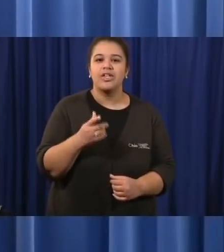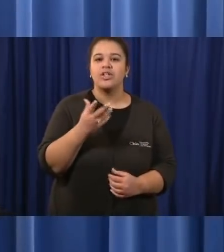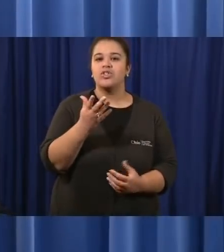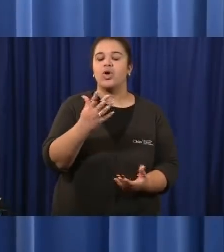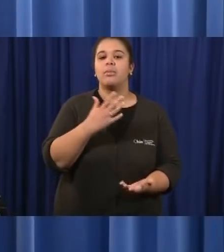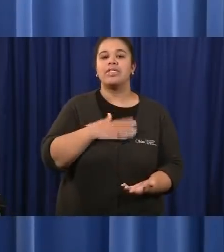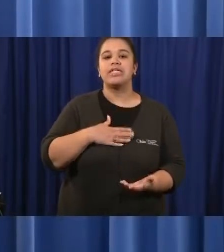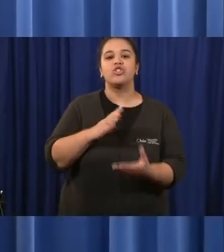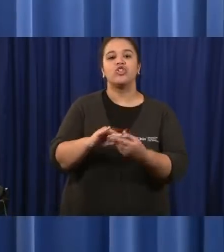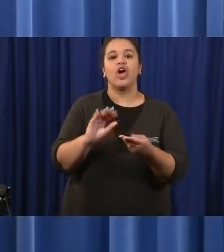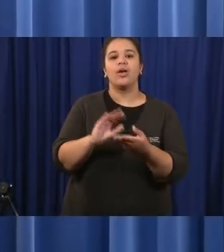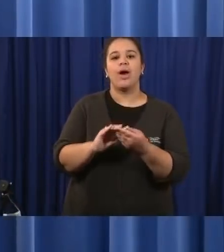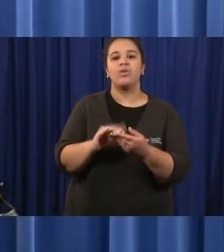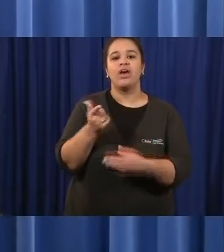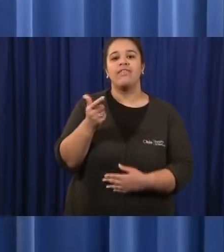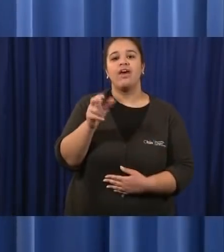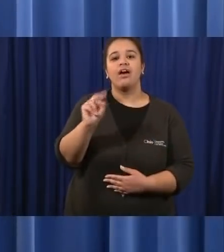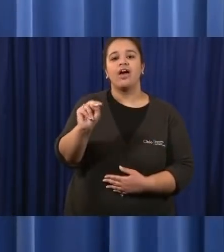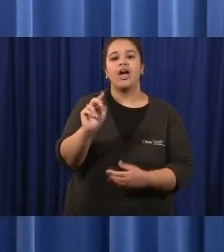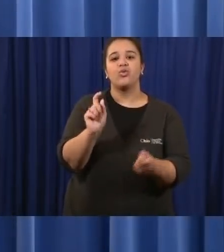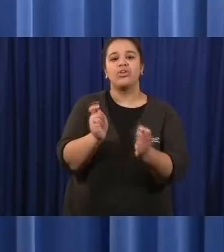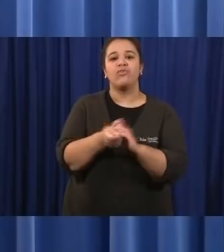reform to Ohio?